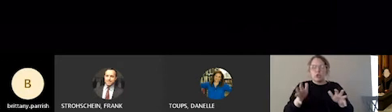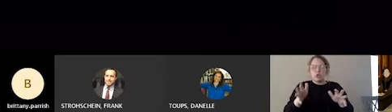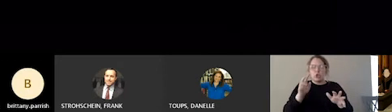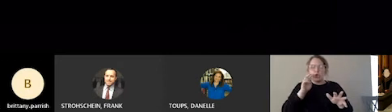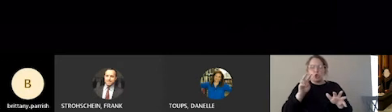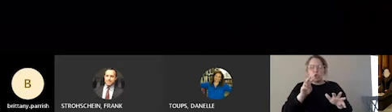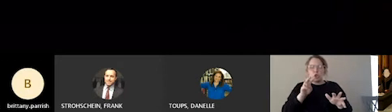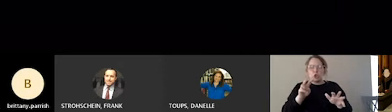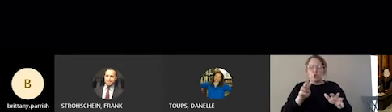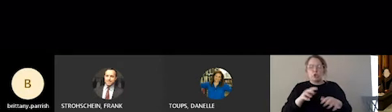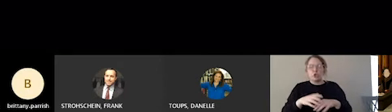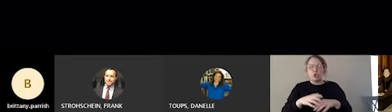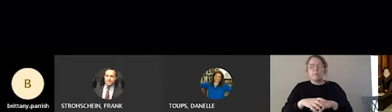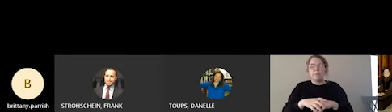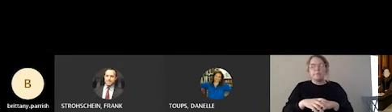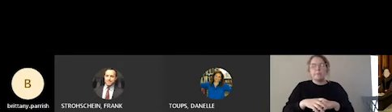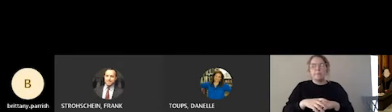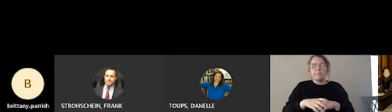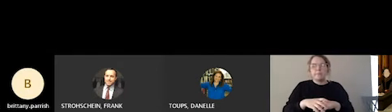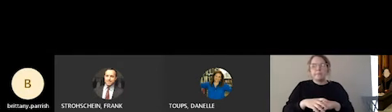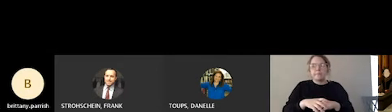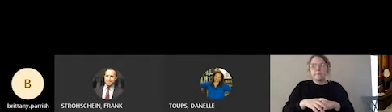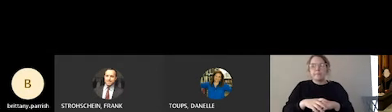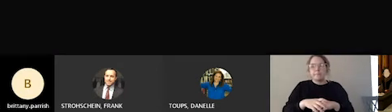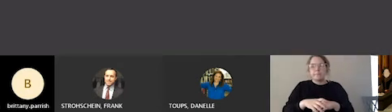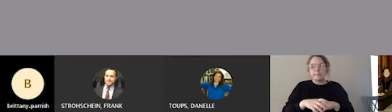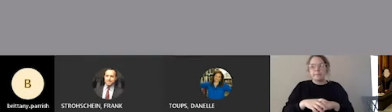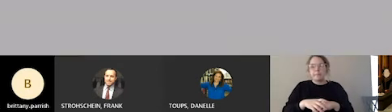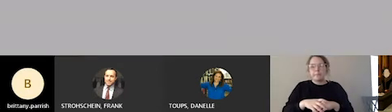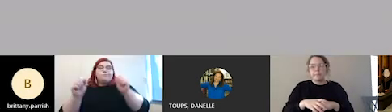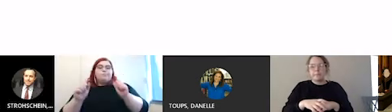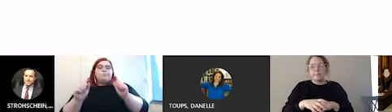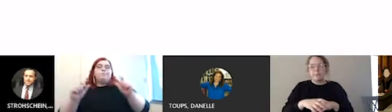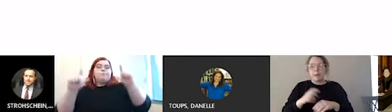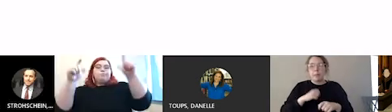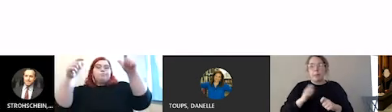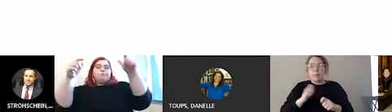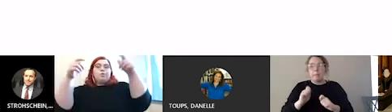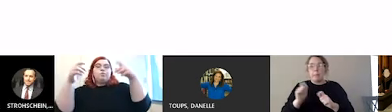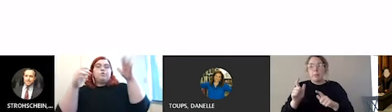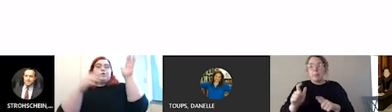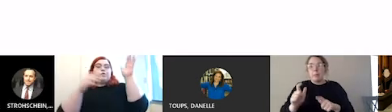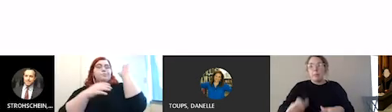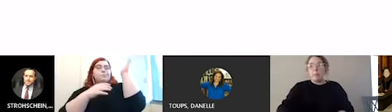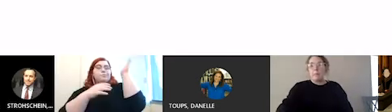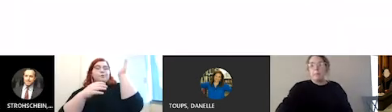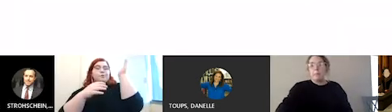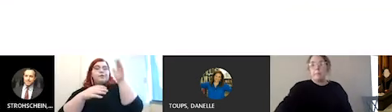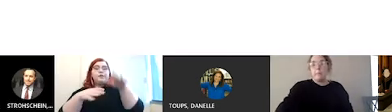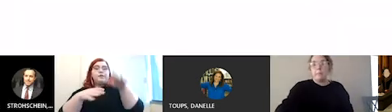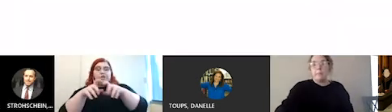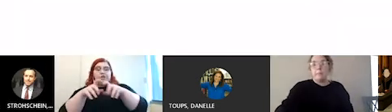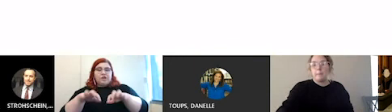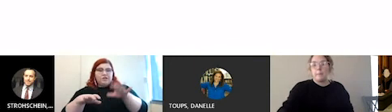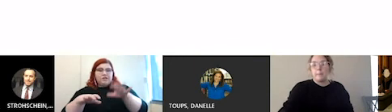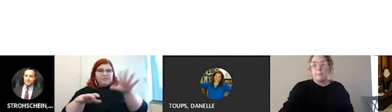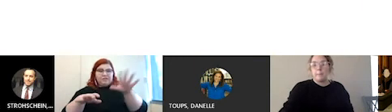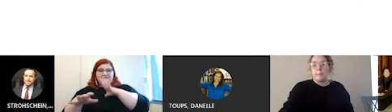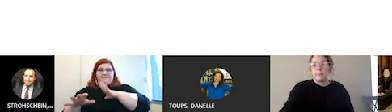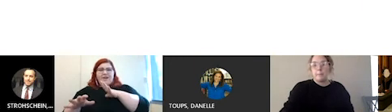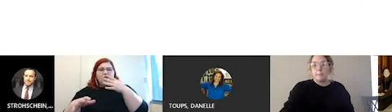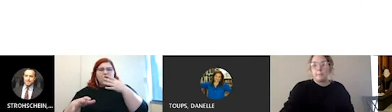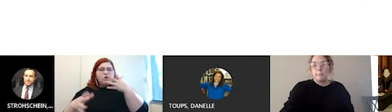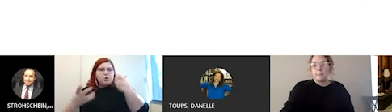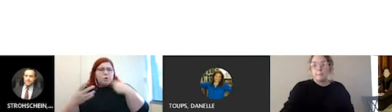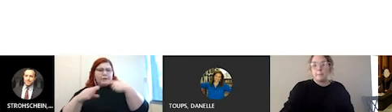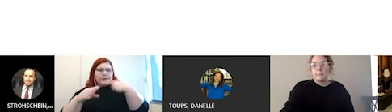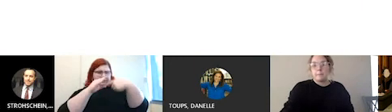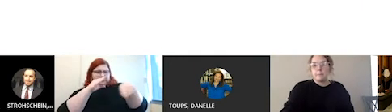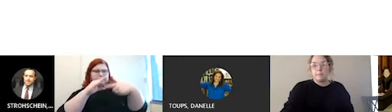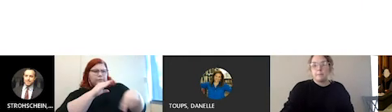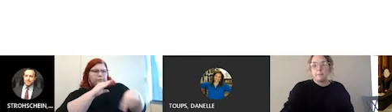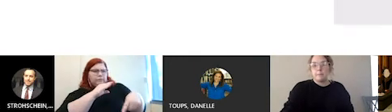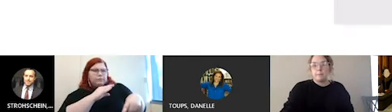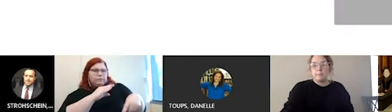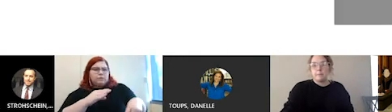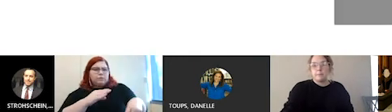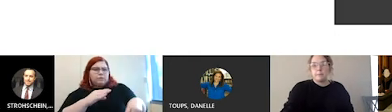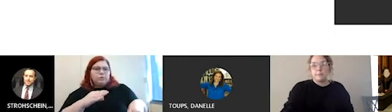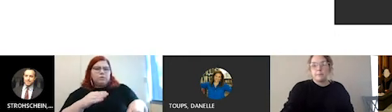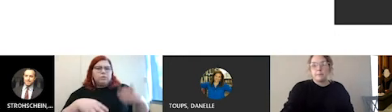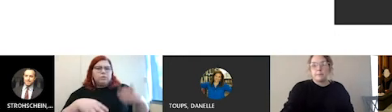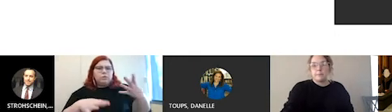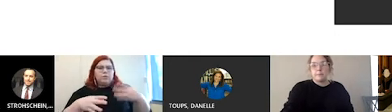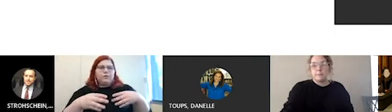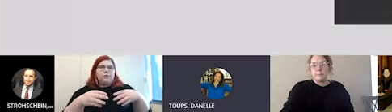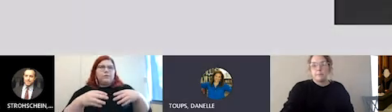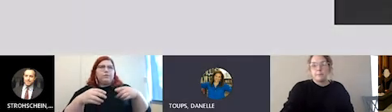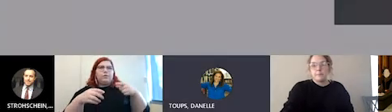And by the way, I'll just put up this presentation in the chat. Is that fine, or do you want me to email that to you, Danelle, and then you send it out to everyone who